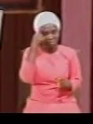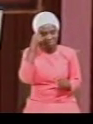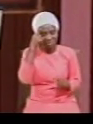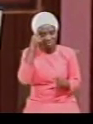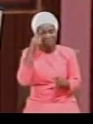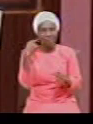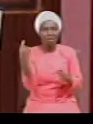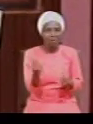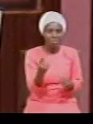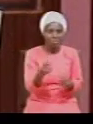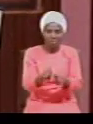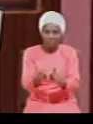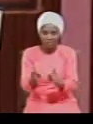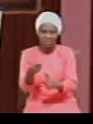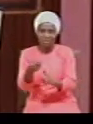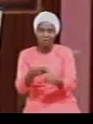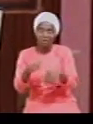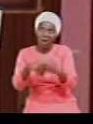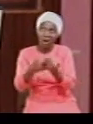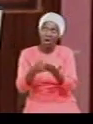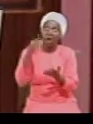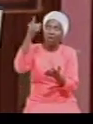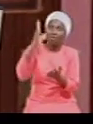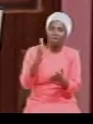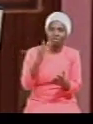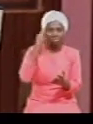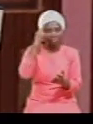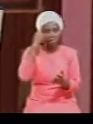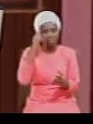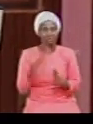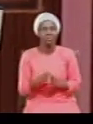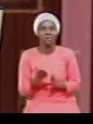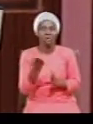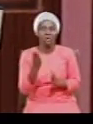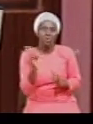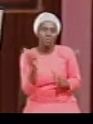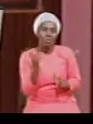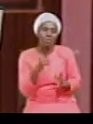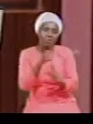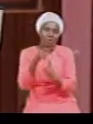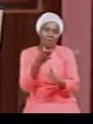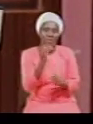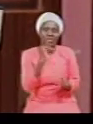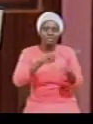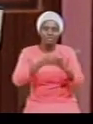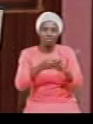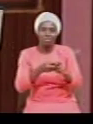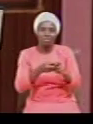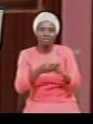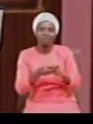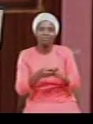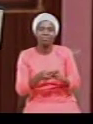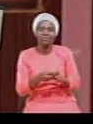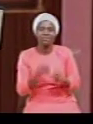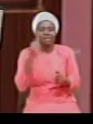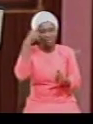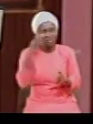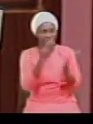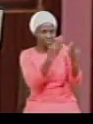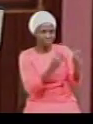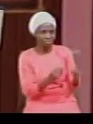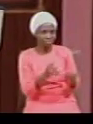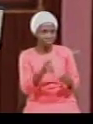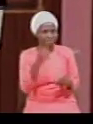problem, your solution, what you think about, is different from what God is thinking about. And if every